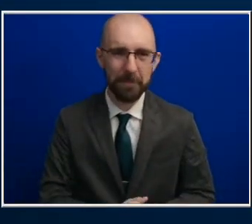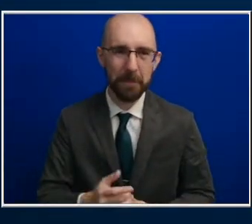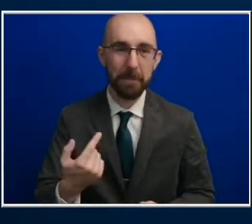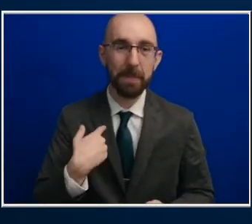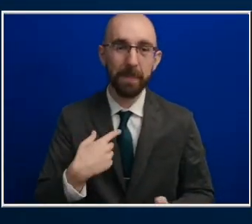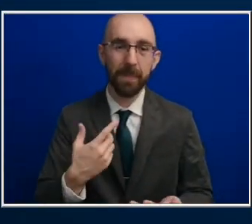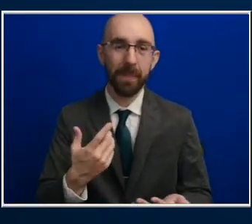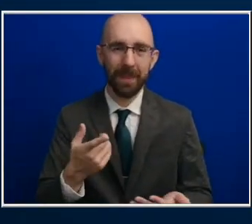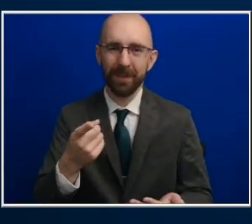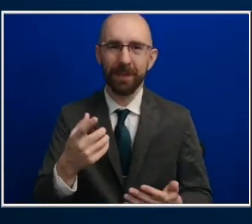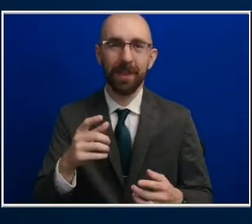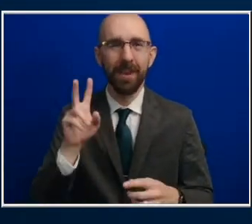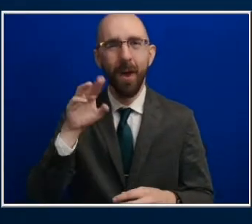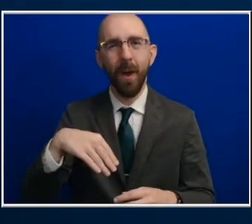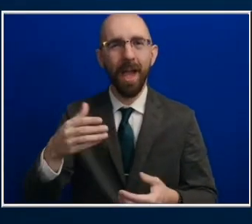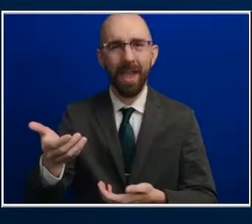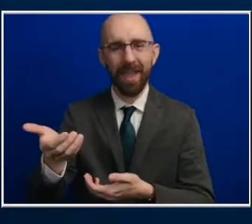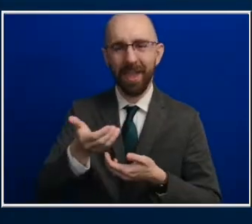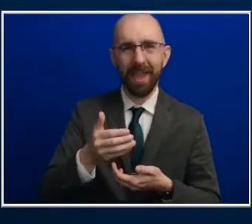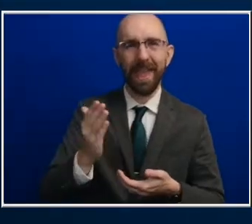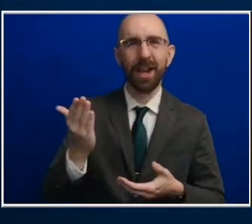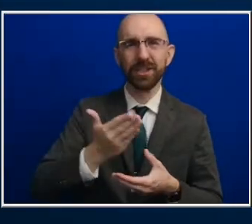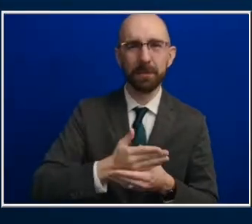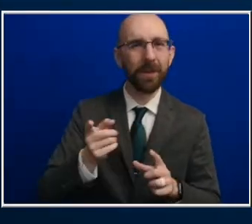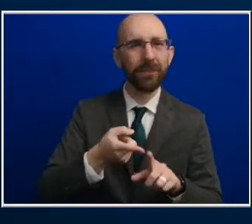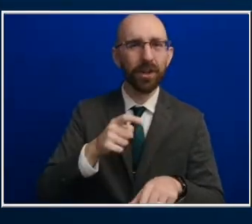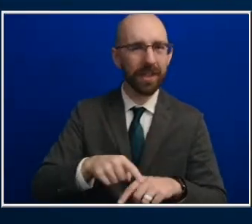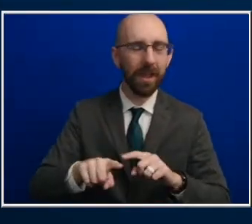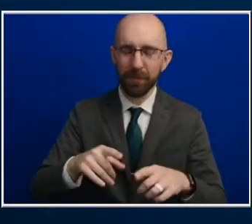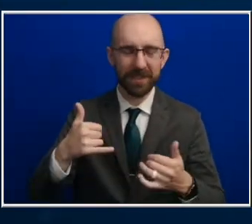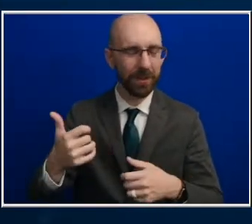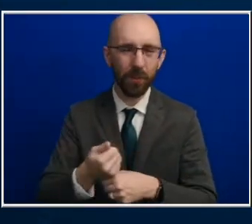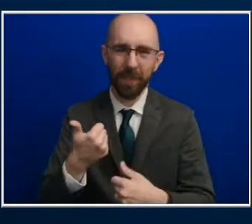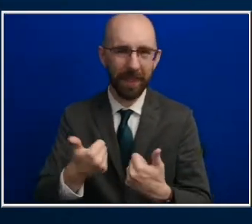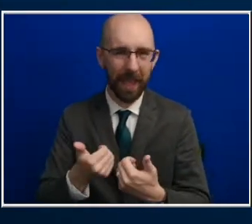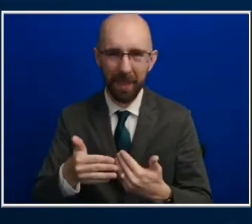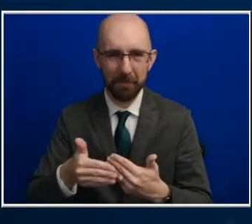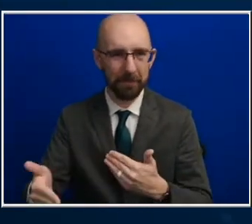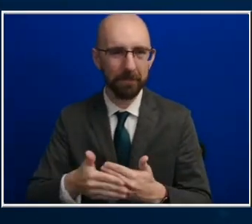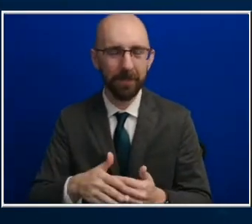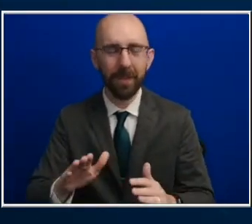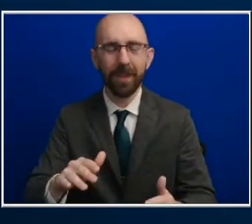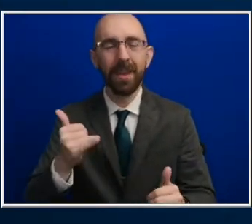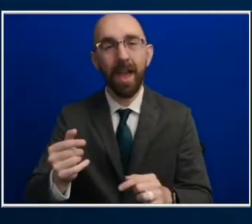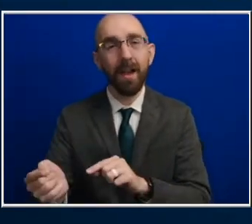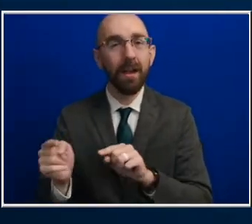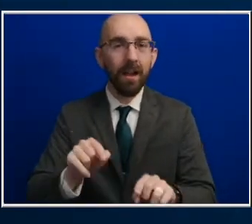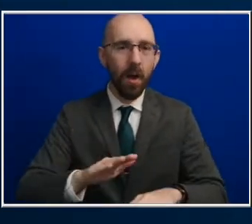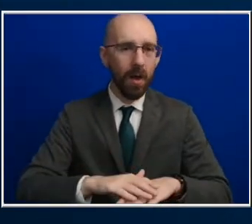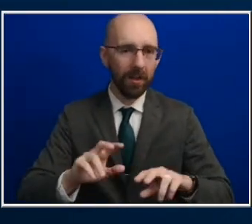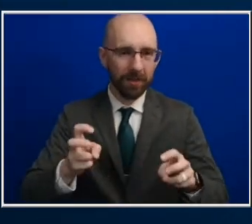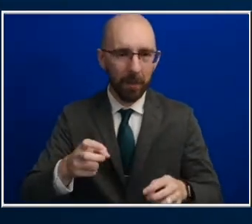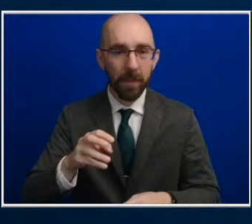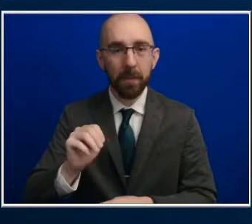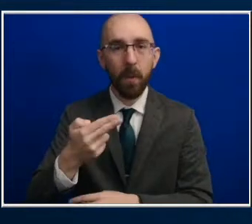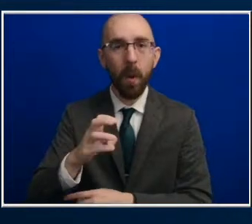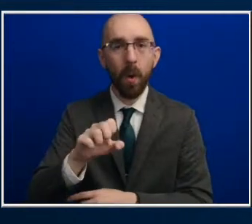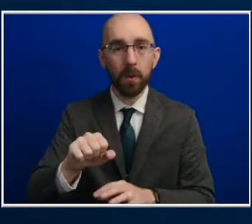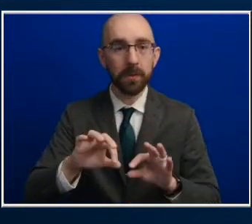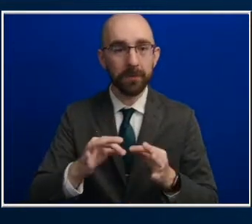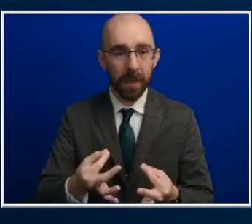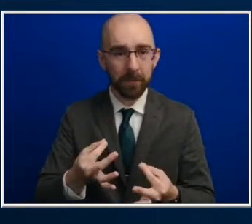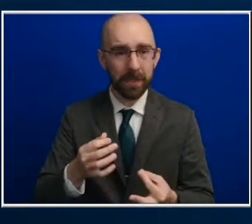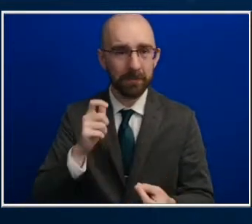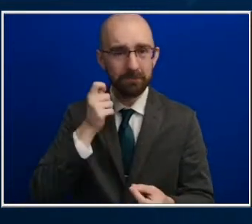still win the game. Okay, Dr. Poblete, how cool to have the Mahomes family involved. When it comes to awareness, what are some of the biggest blind